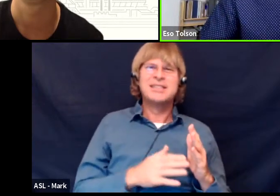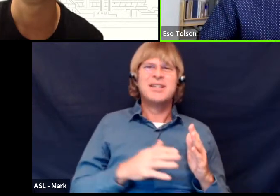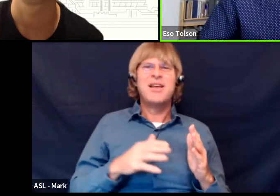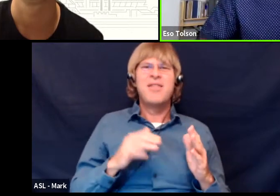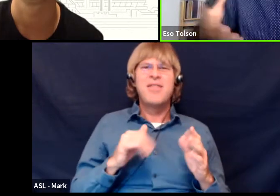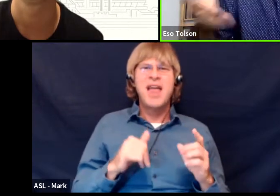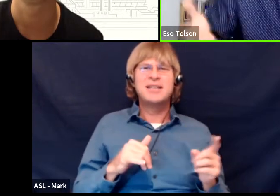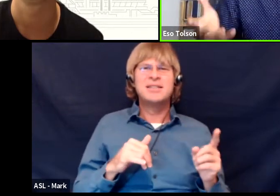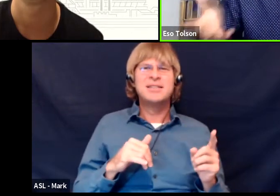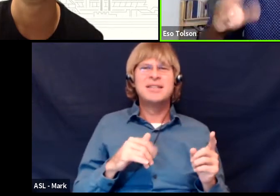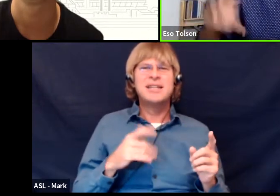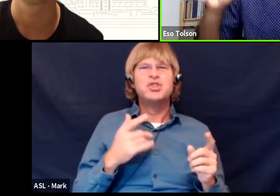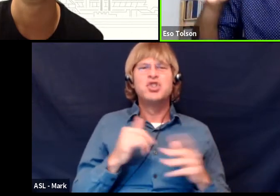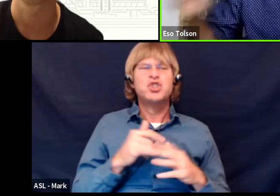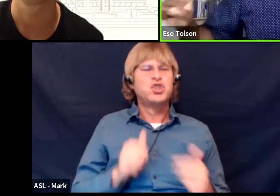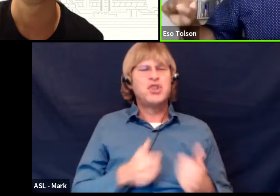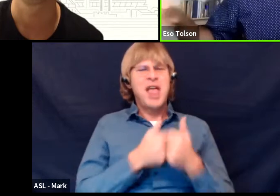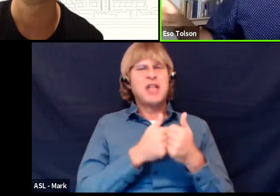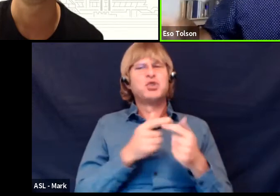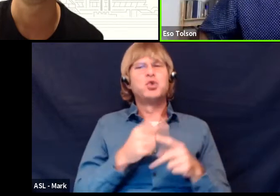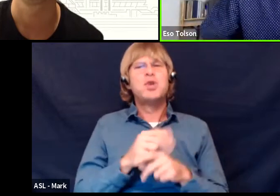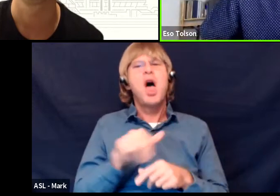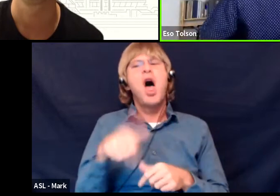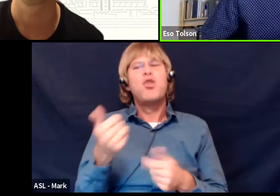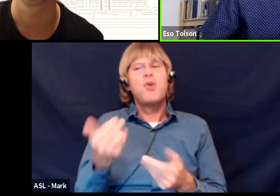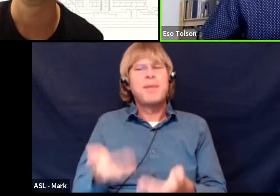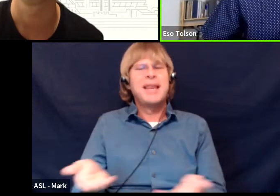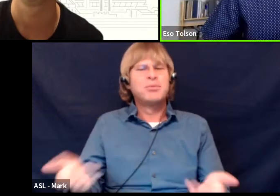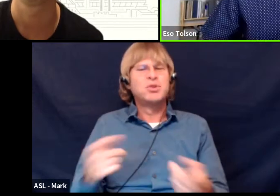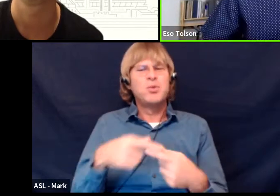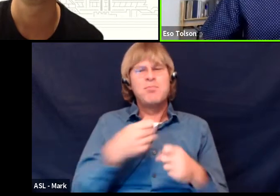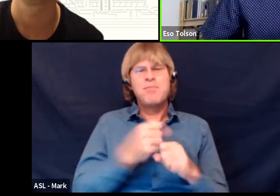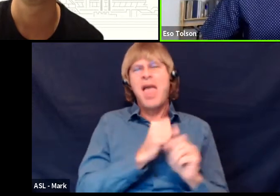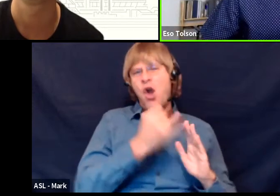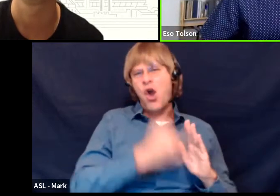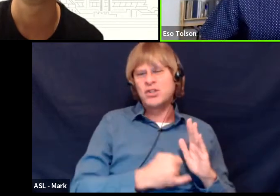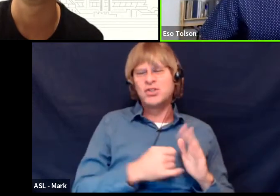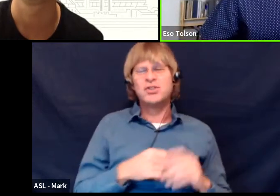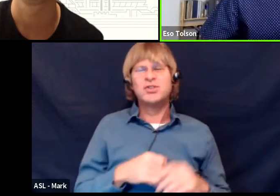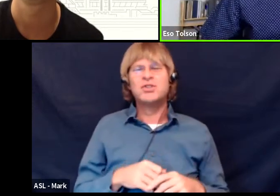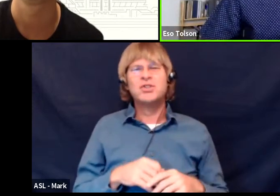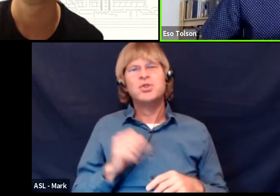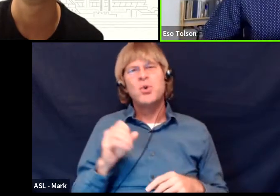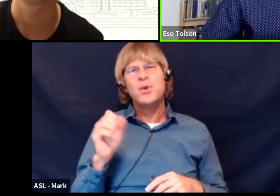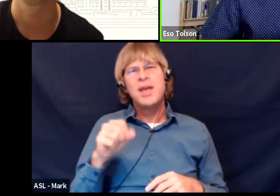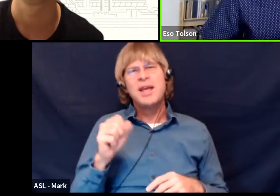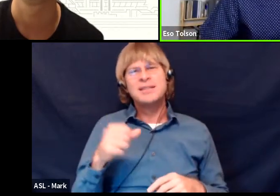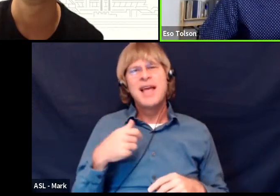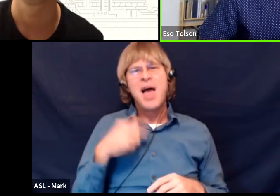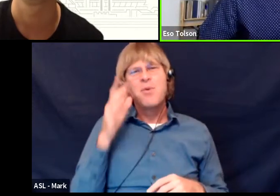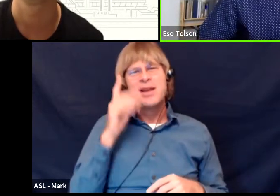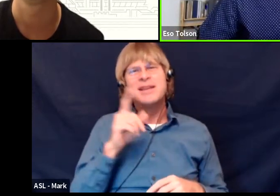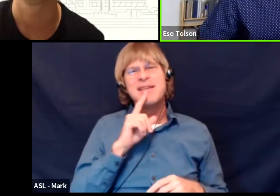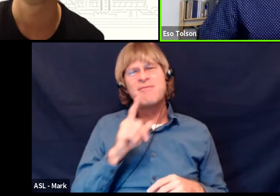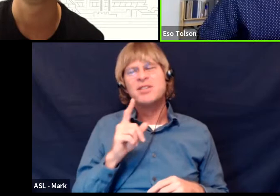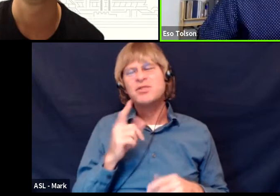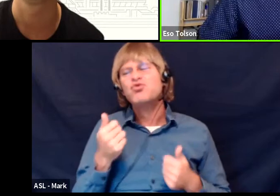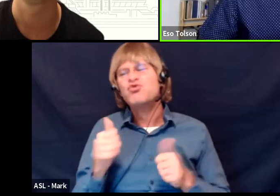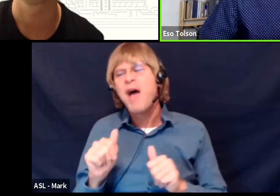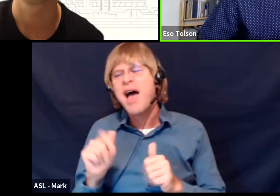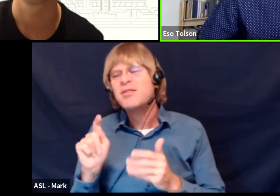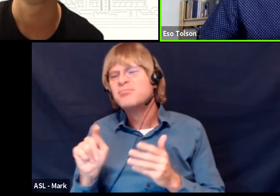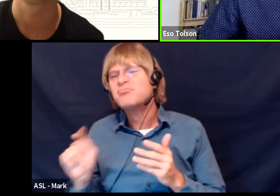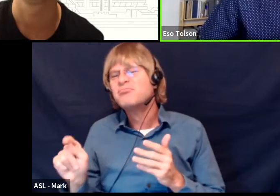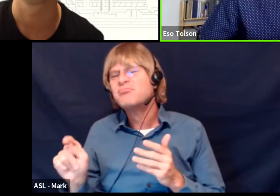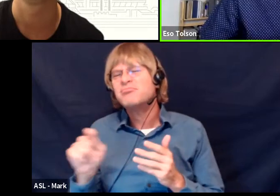are taking the challenge of using other mediums. And so I'll definitely venture out in those